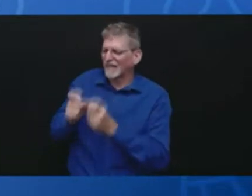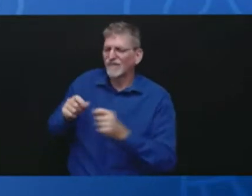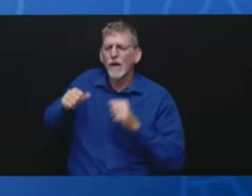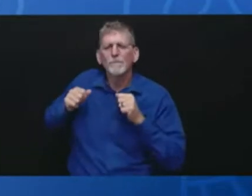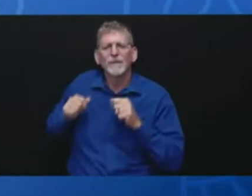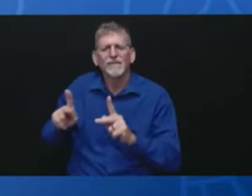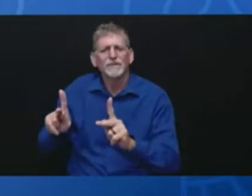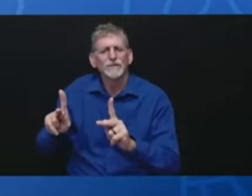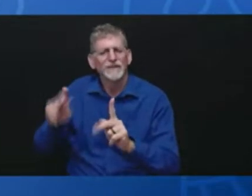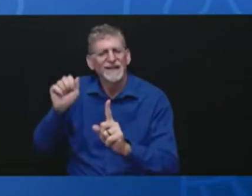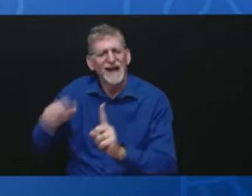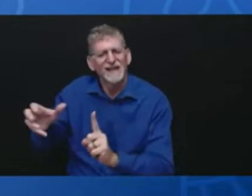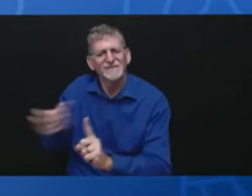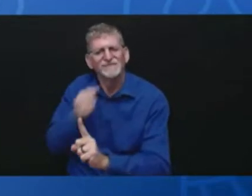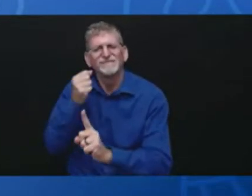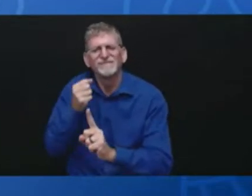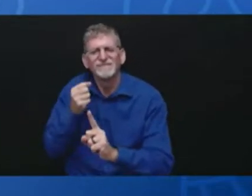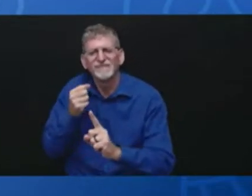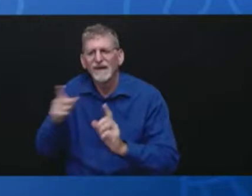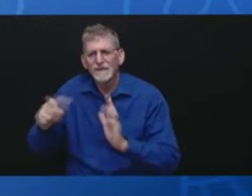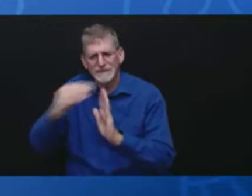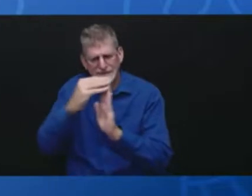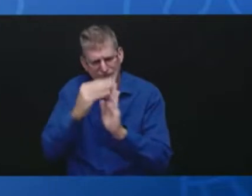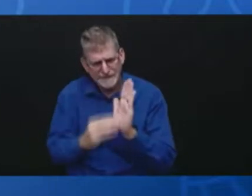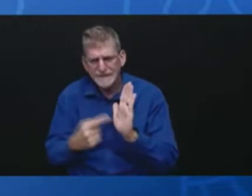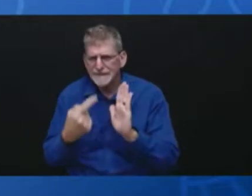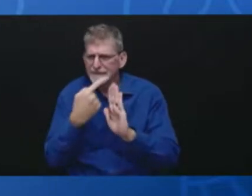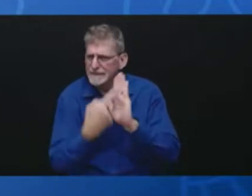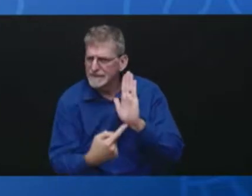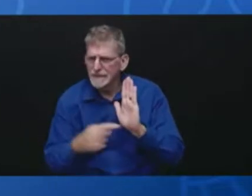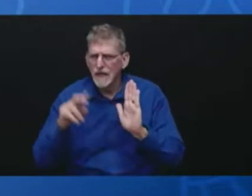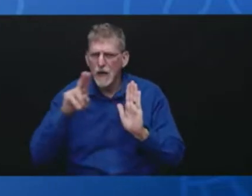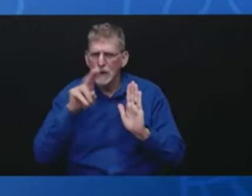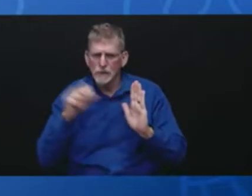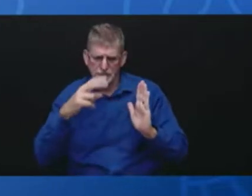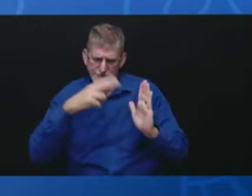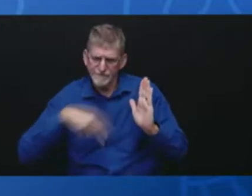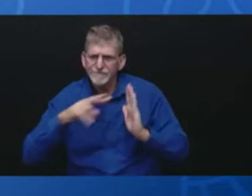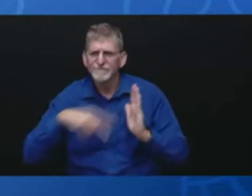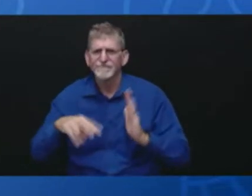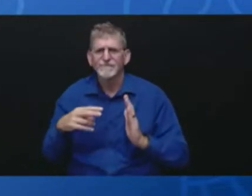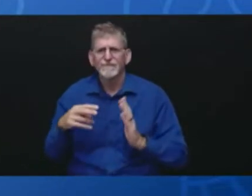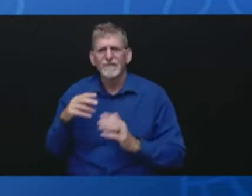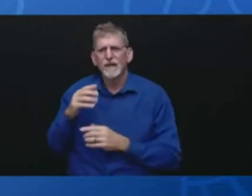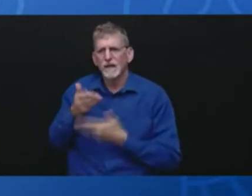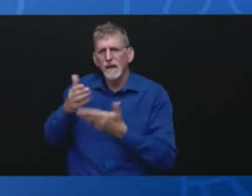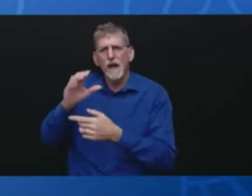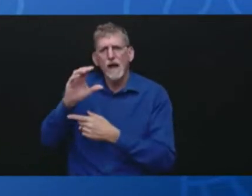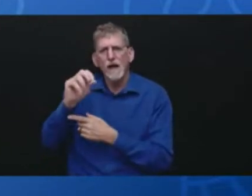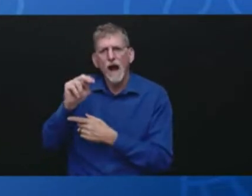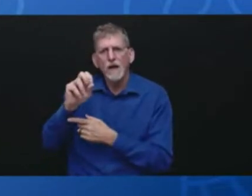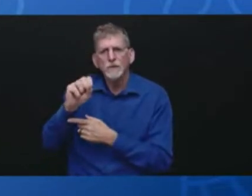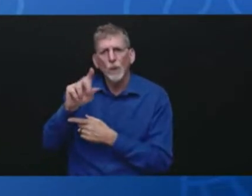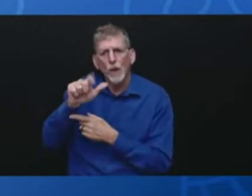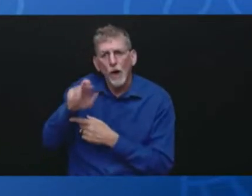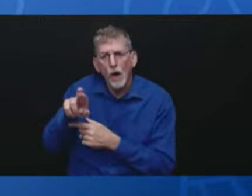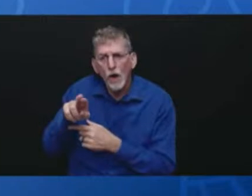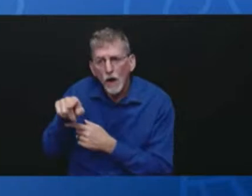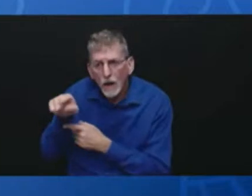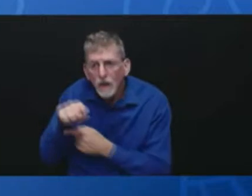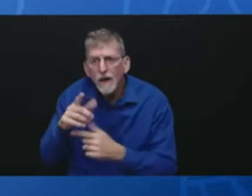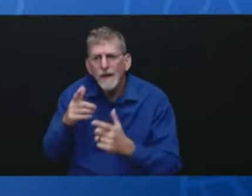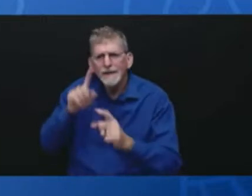to the United States in trying to get it. Consular officers also talk with people and they ask you questions about why you want to